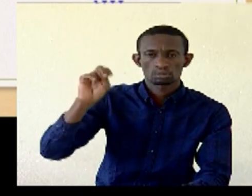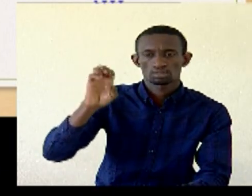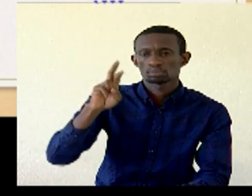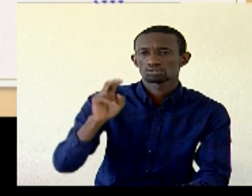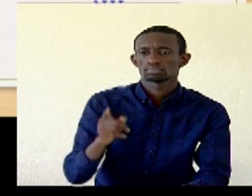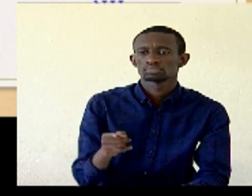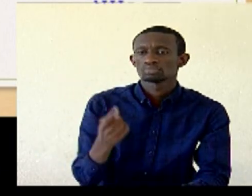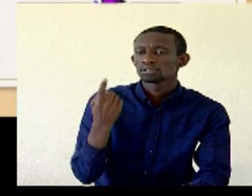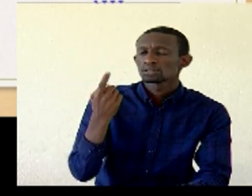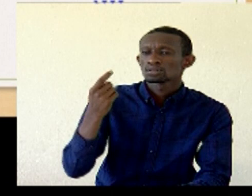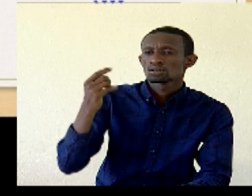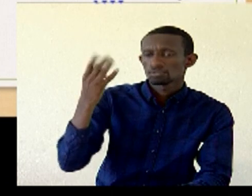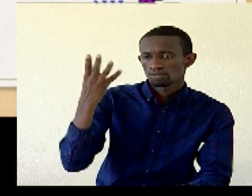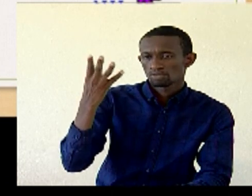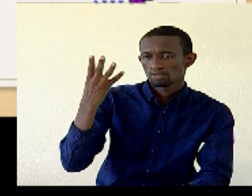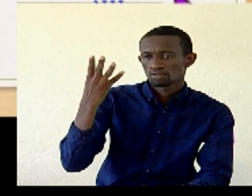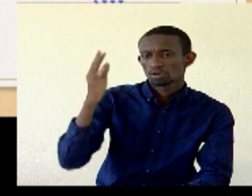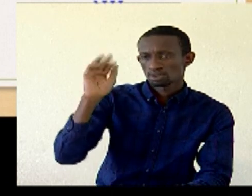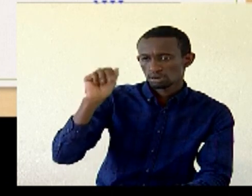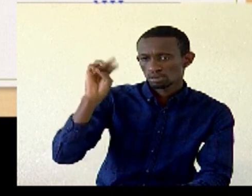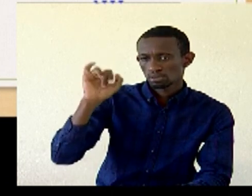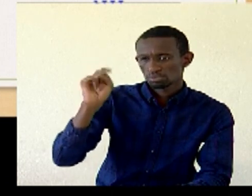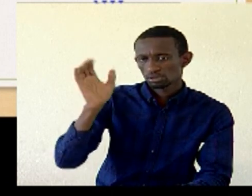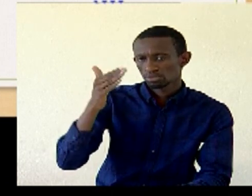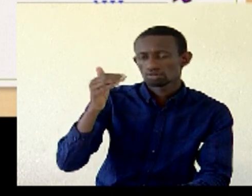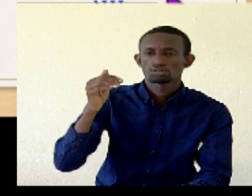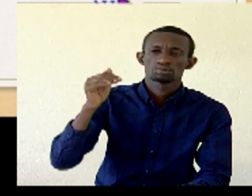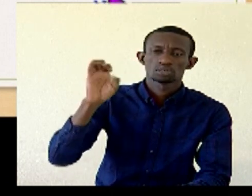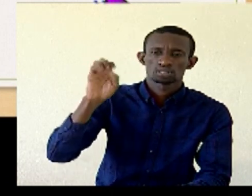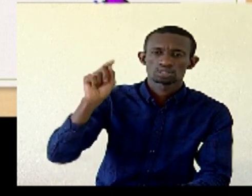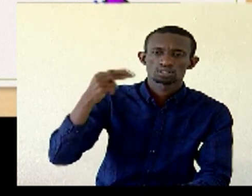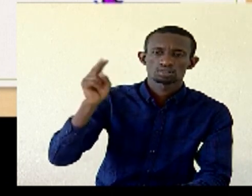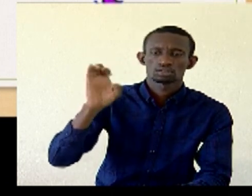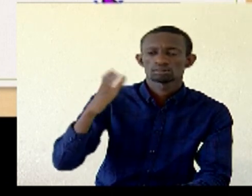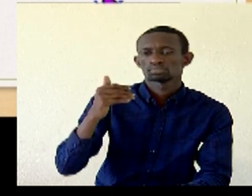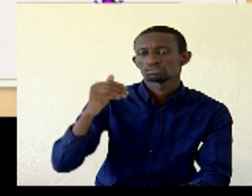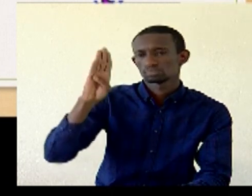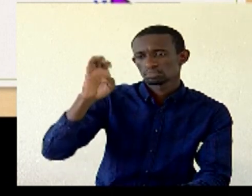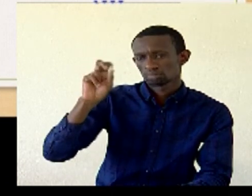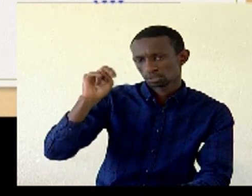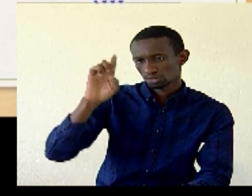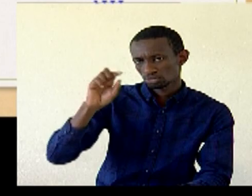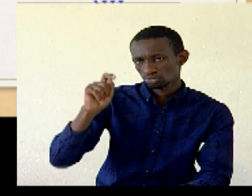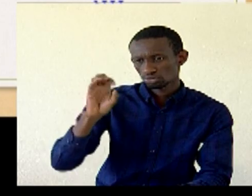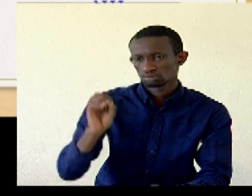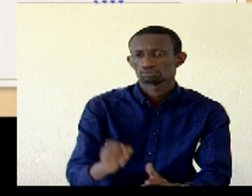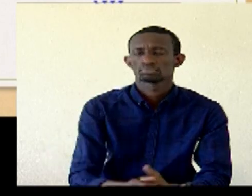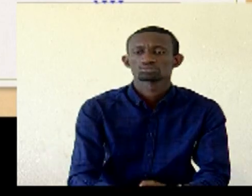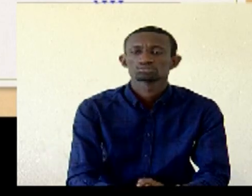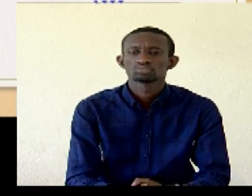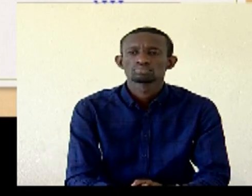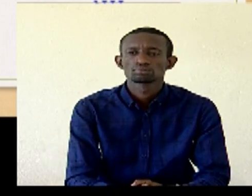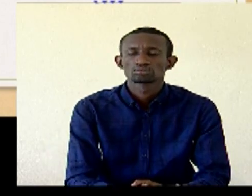4-amino ethyl benzoate. This is 4-amino